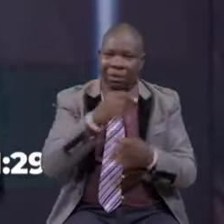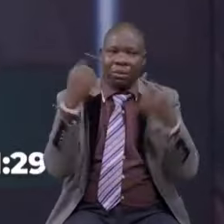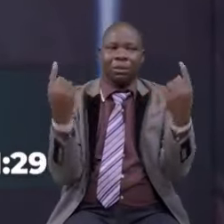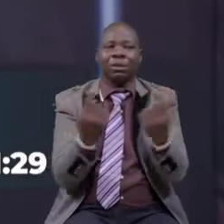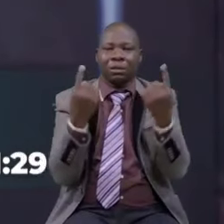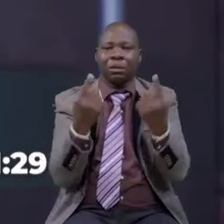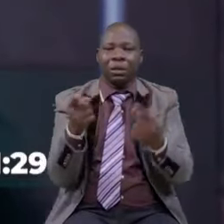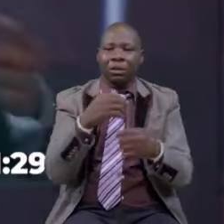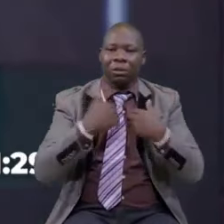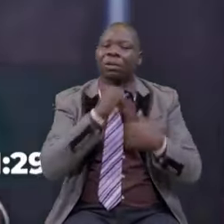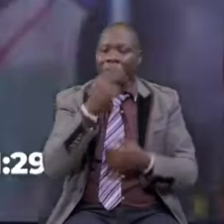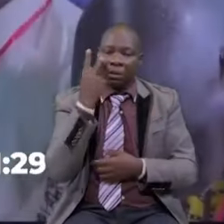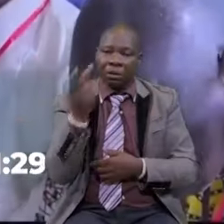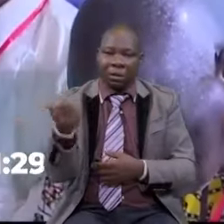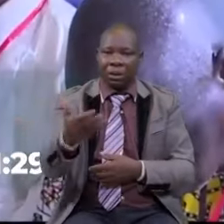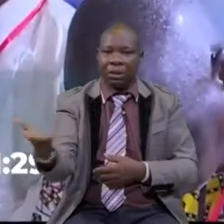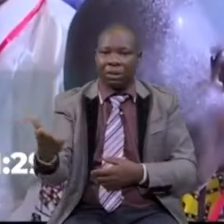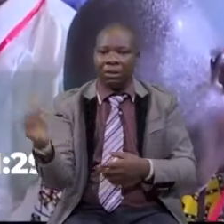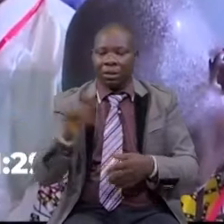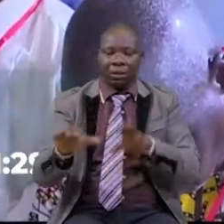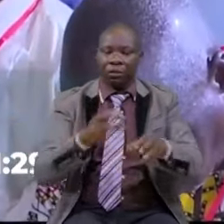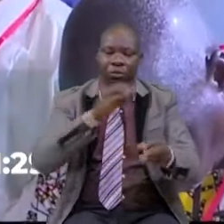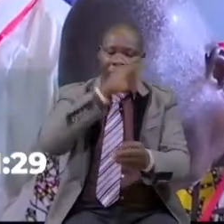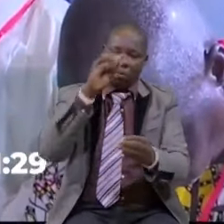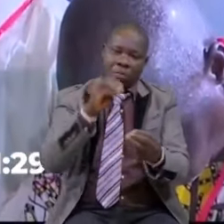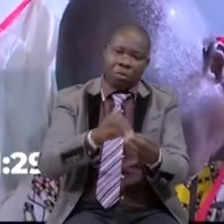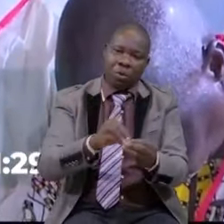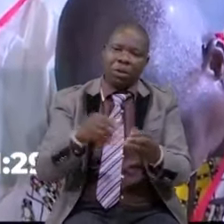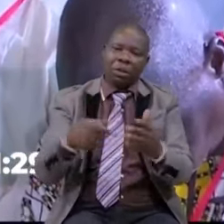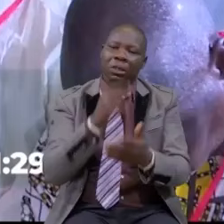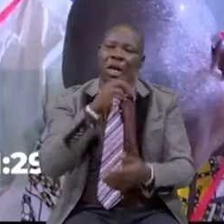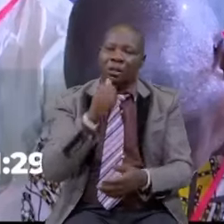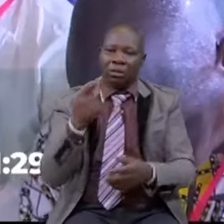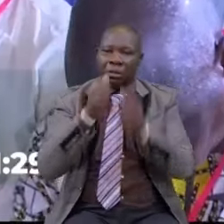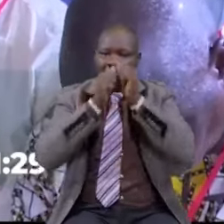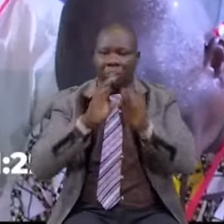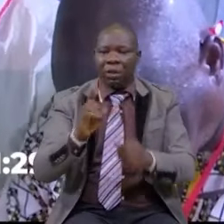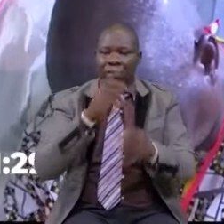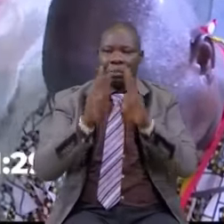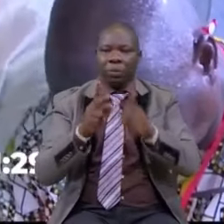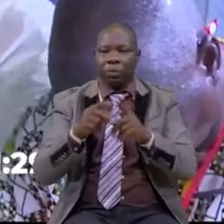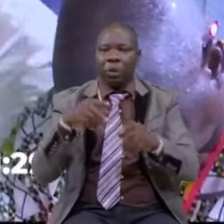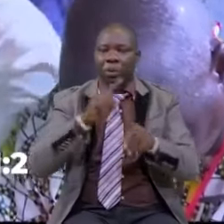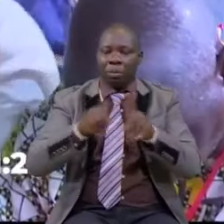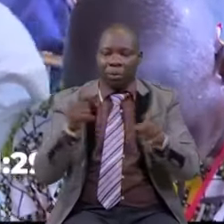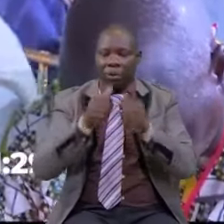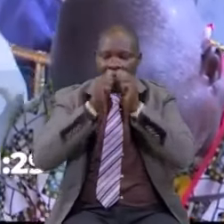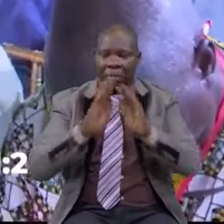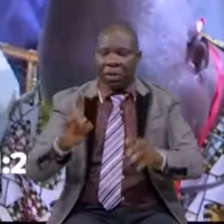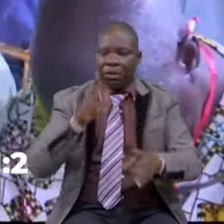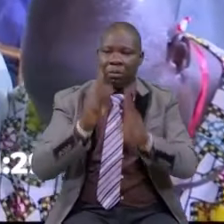you have not seen anything yet. They do more. These are not the blessed people, but the blessed people are the people